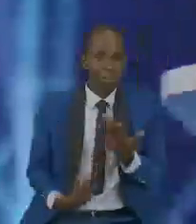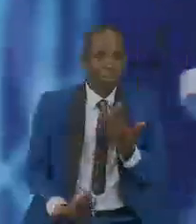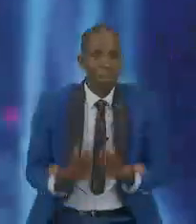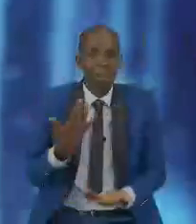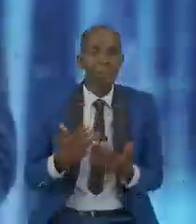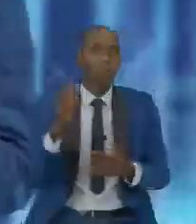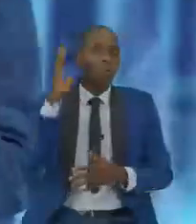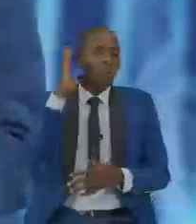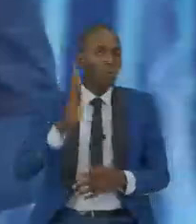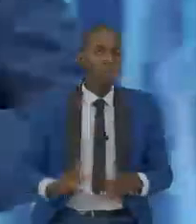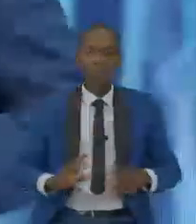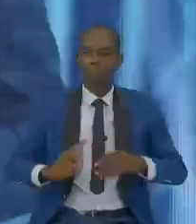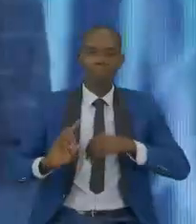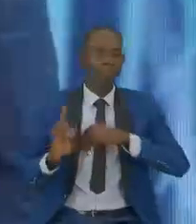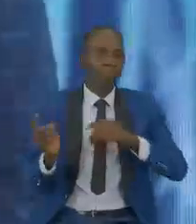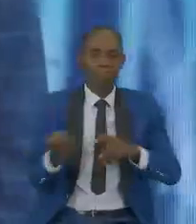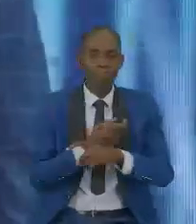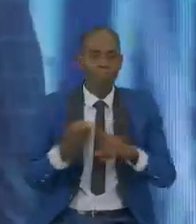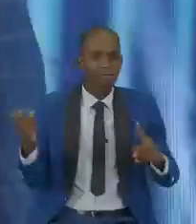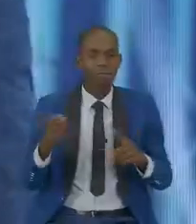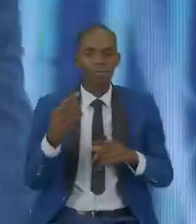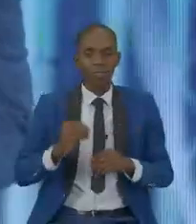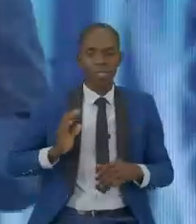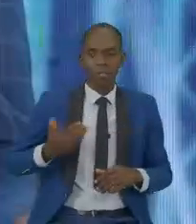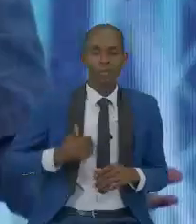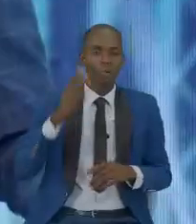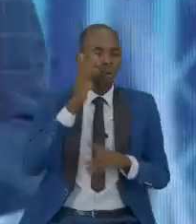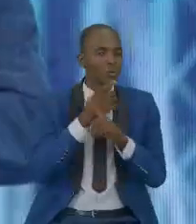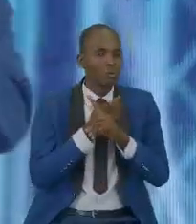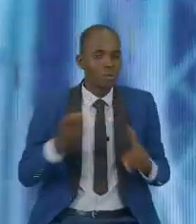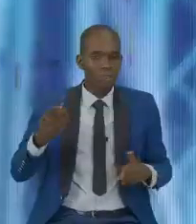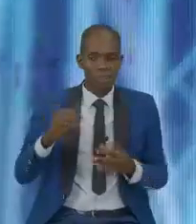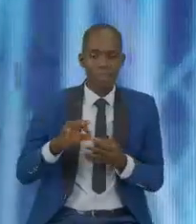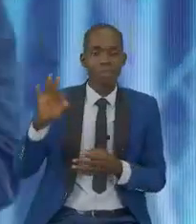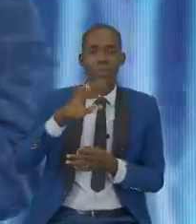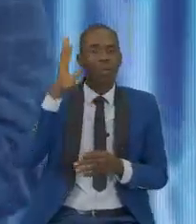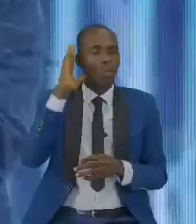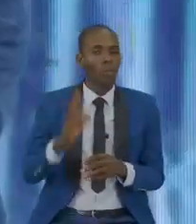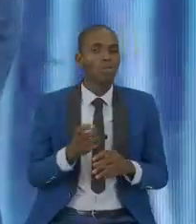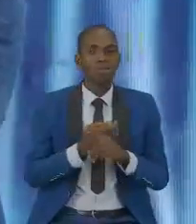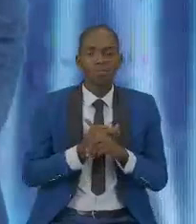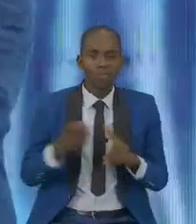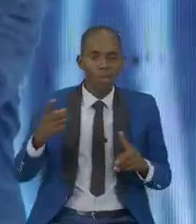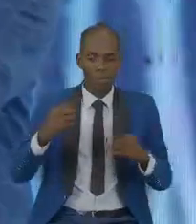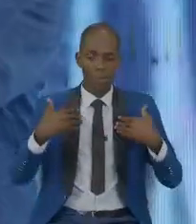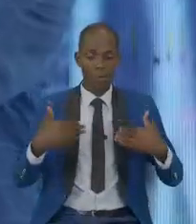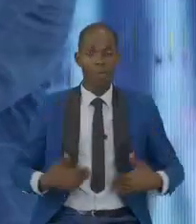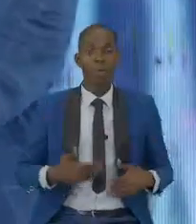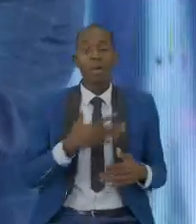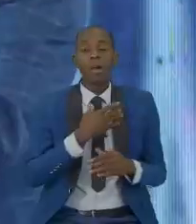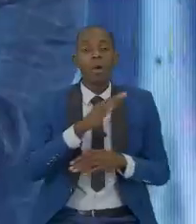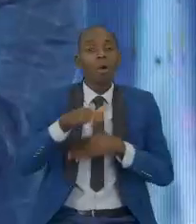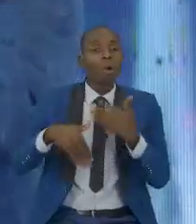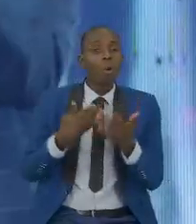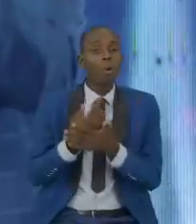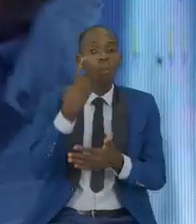the soul, will torment the spirit, will torment the body. And those who have gone